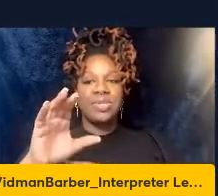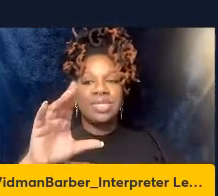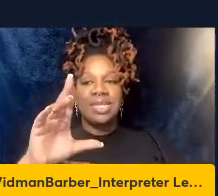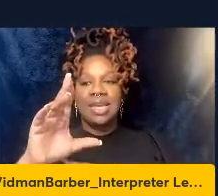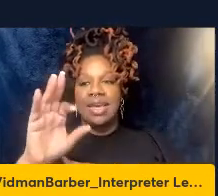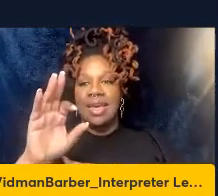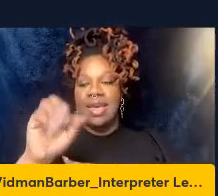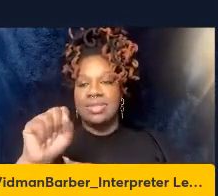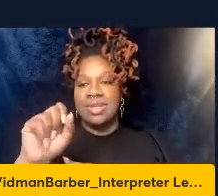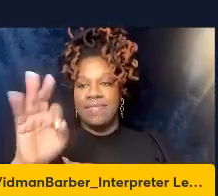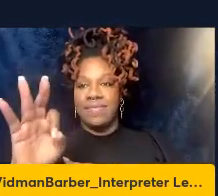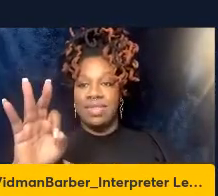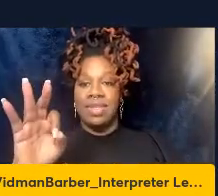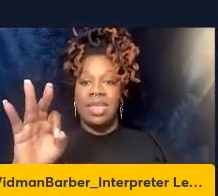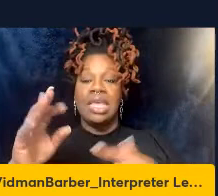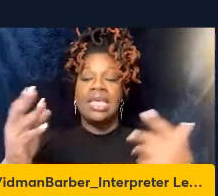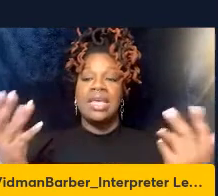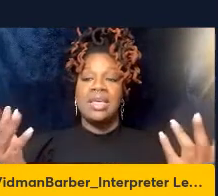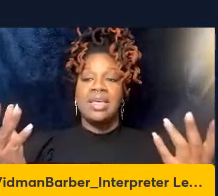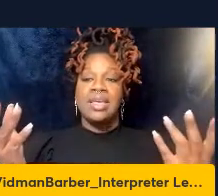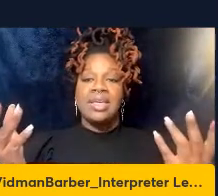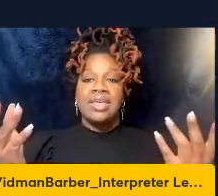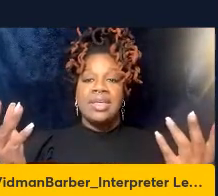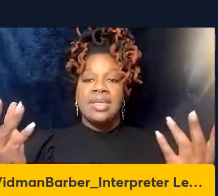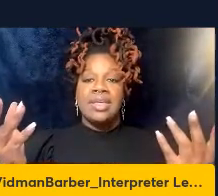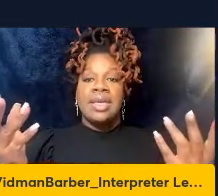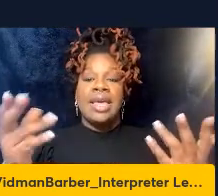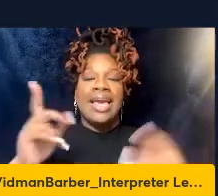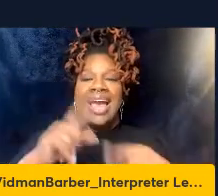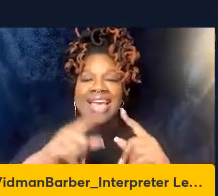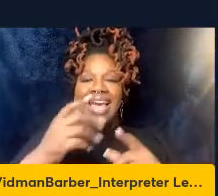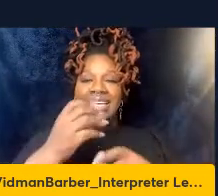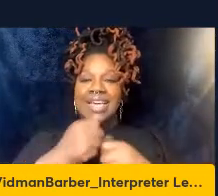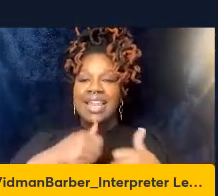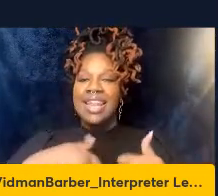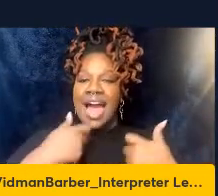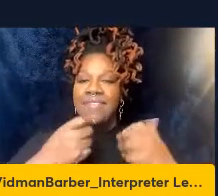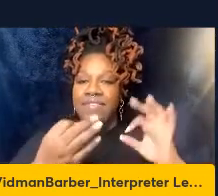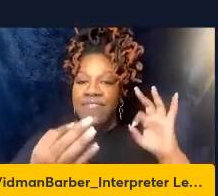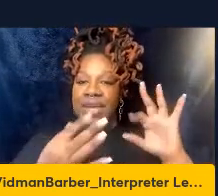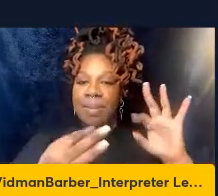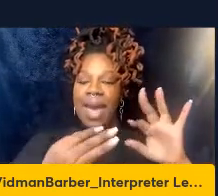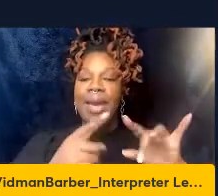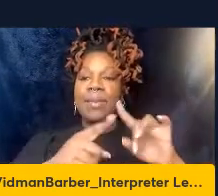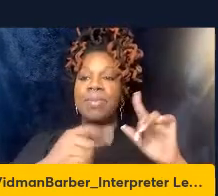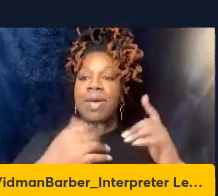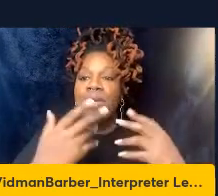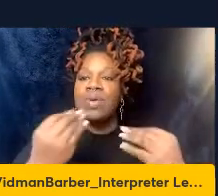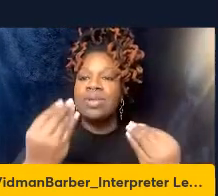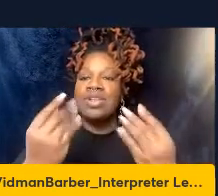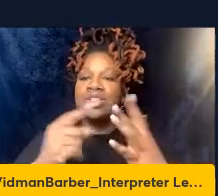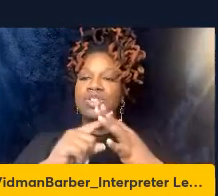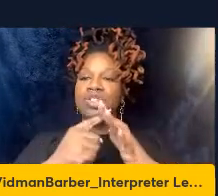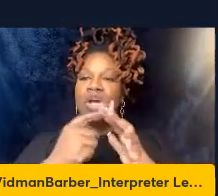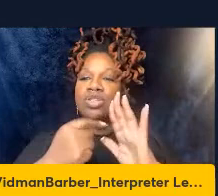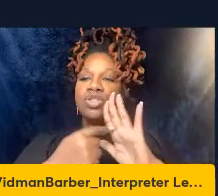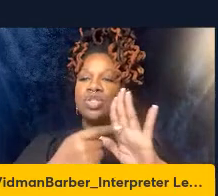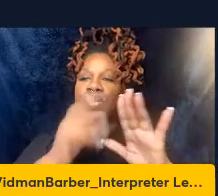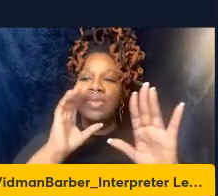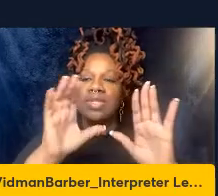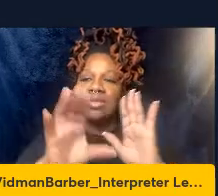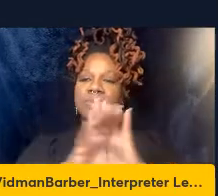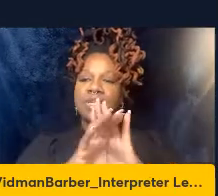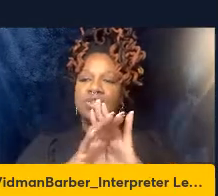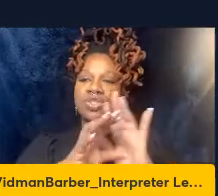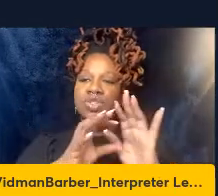So I won't be able to get live feedback, but I wanted to start off by just showing this picture and trying to determine